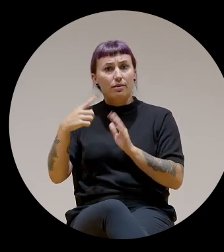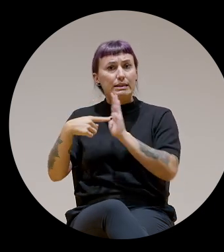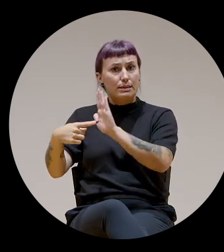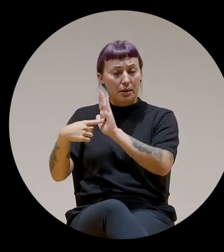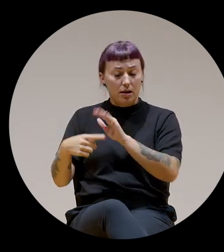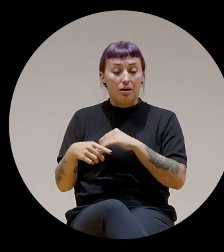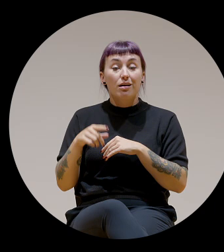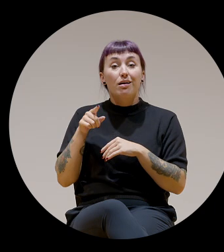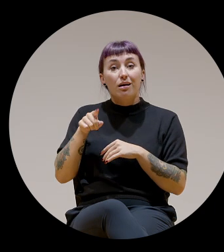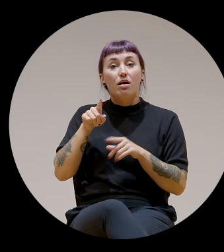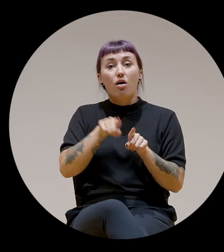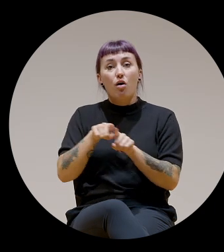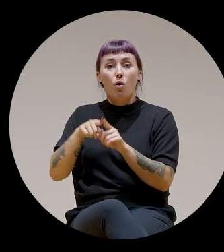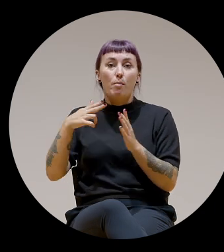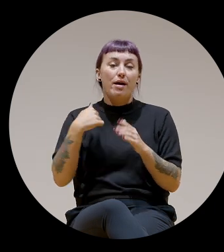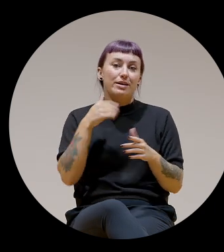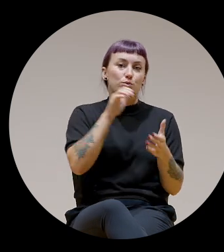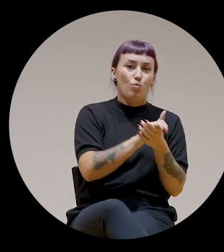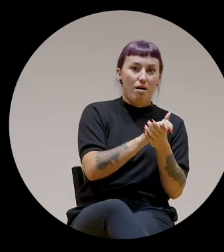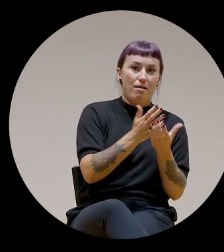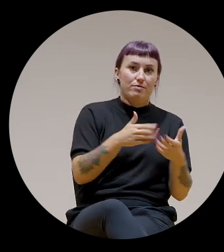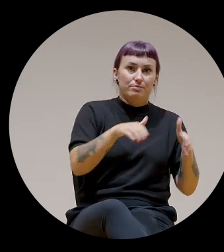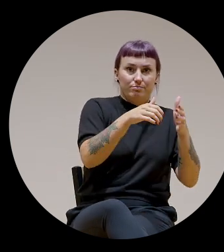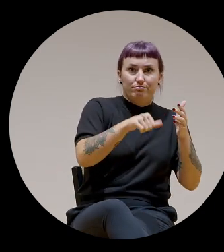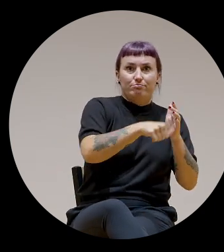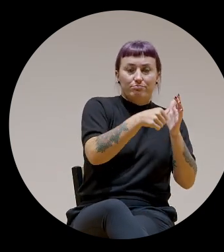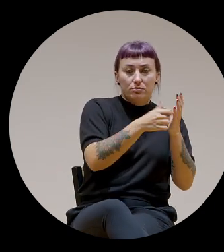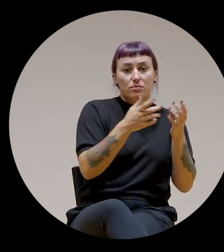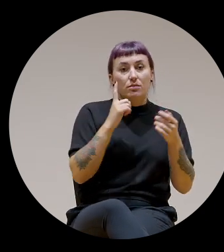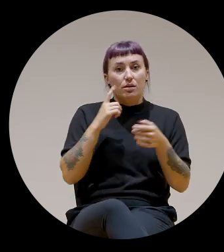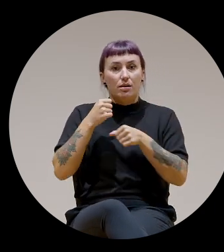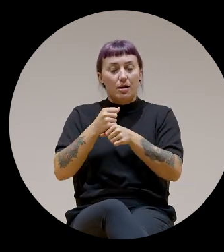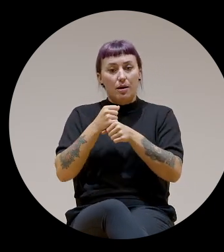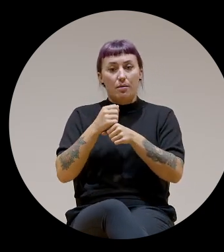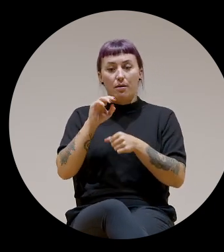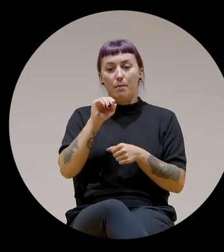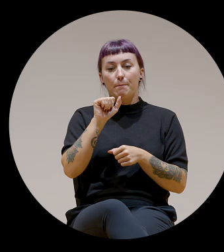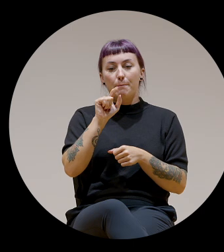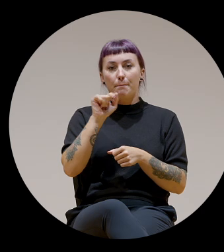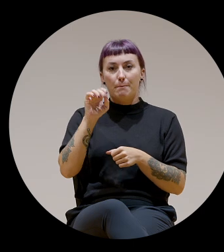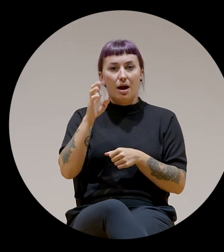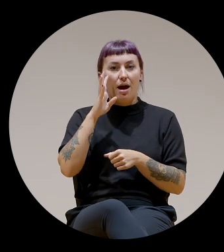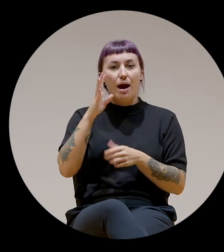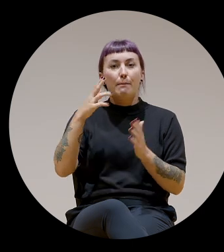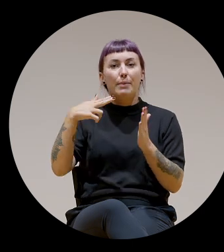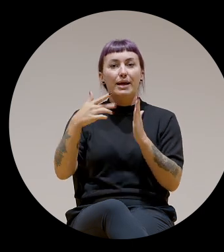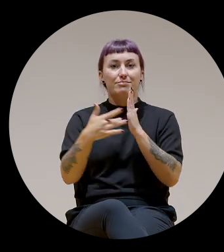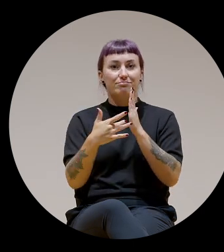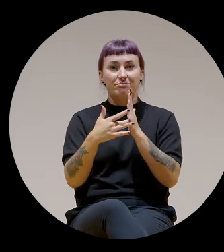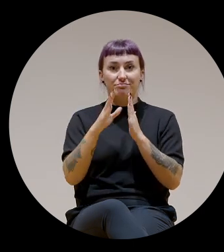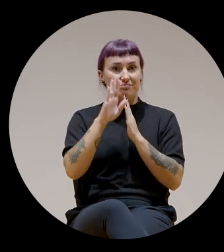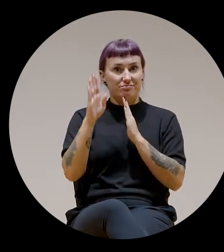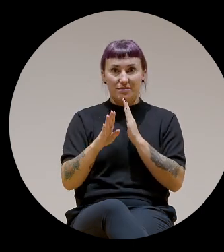exhibit, but he also painted his wife's pottery, and he devised a matte painting technique unlike anything